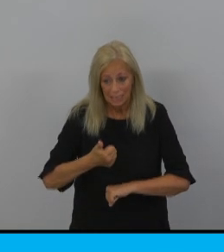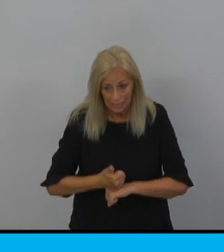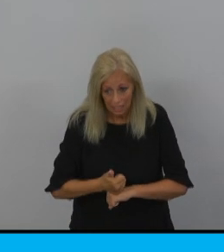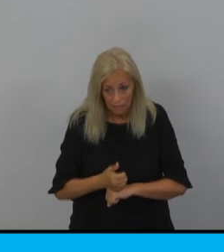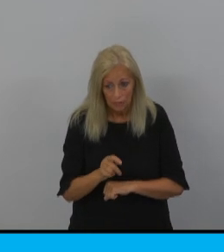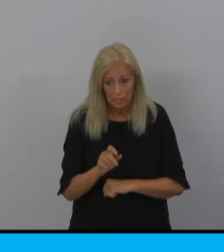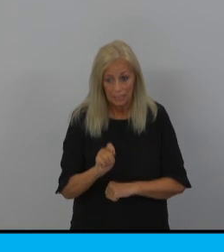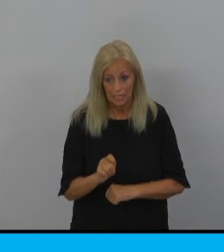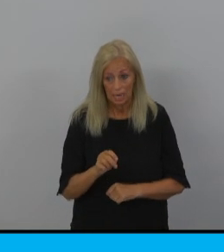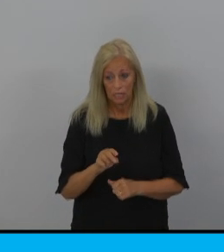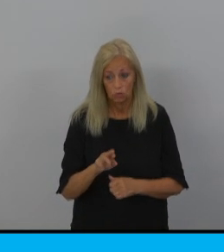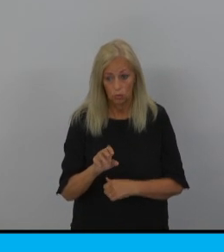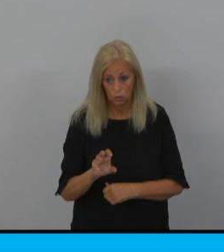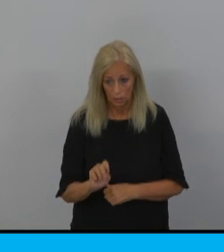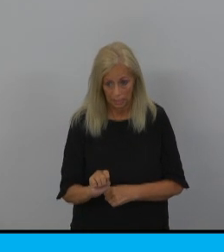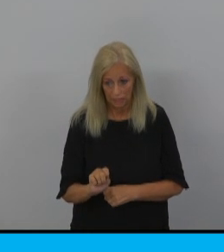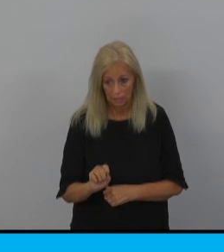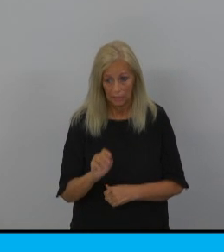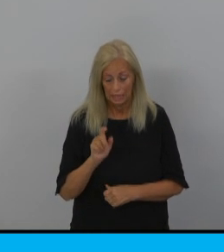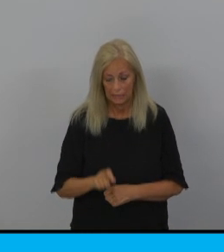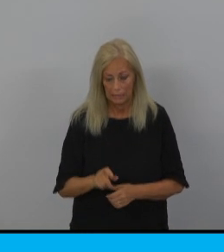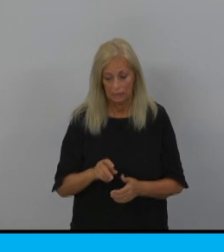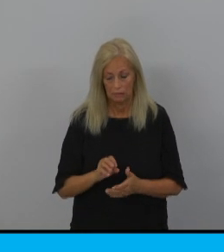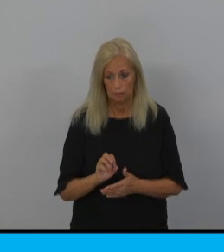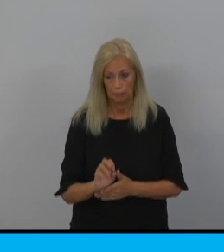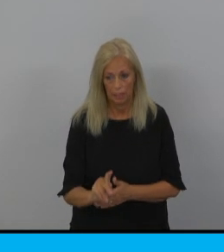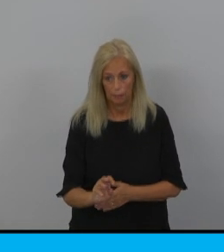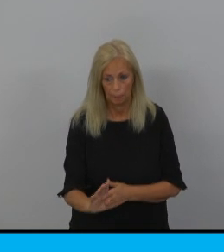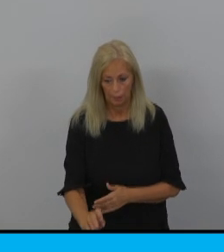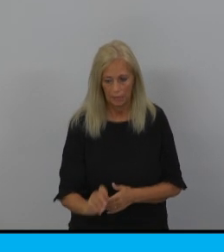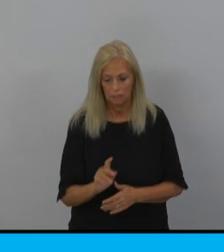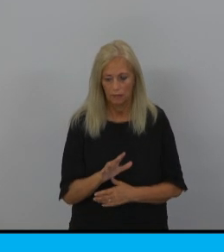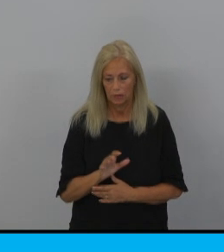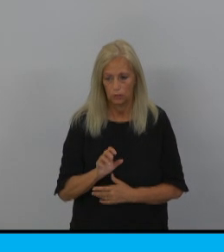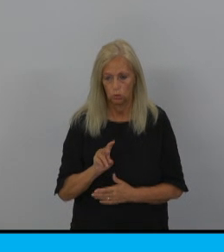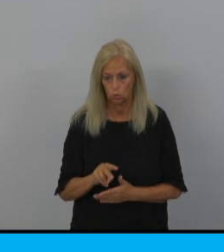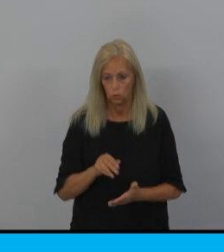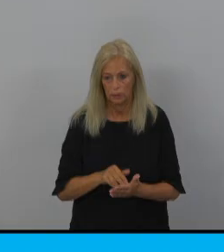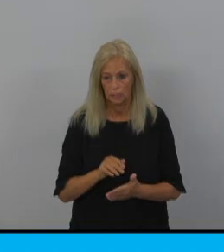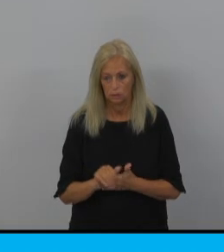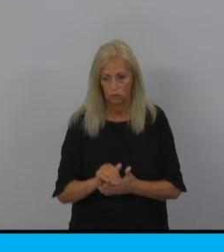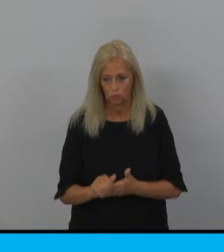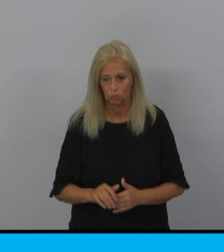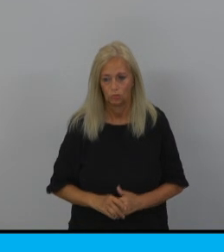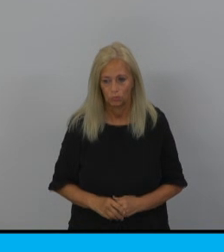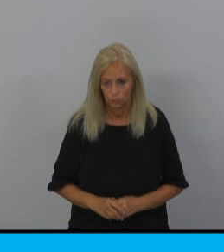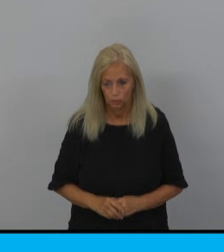coming year that will pay back that $502,000, sort of.